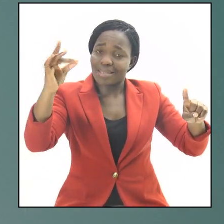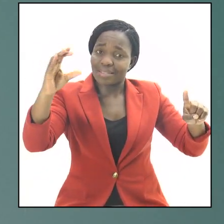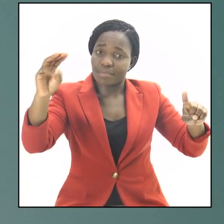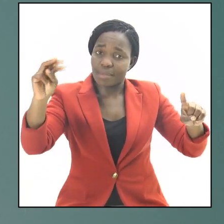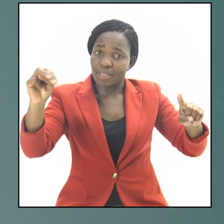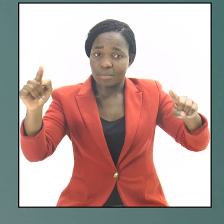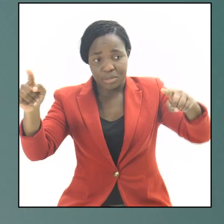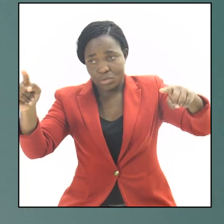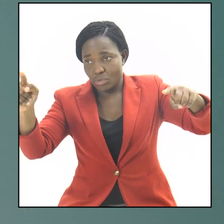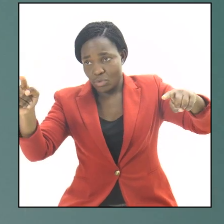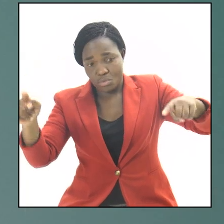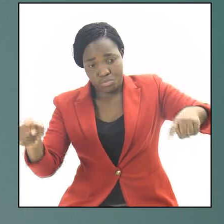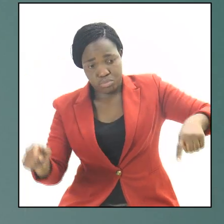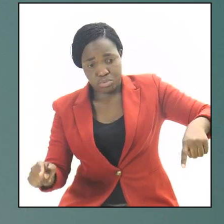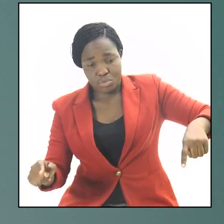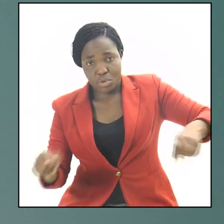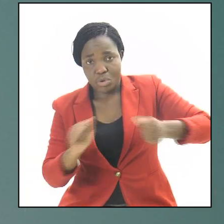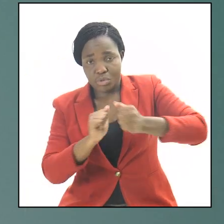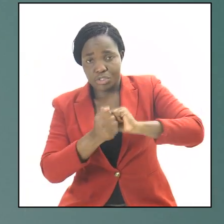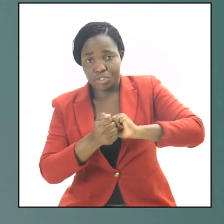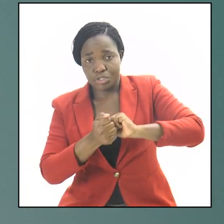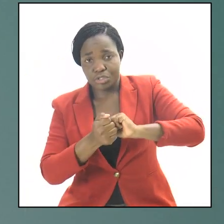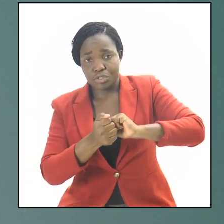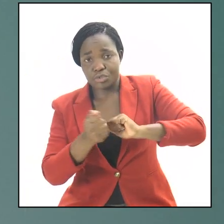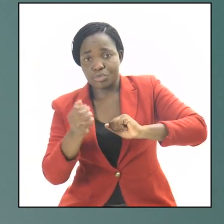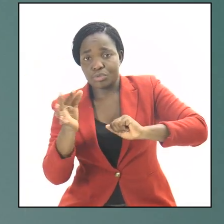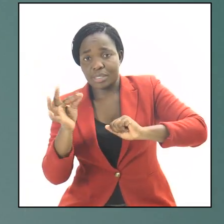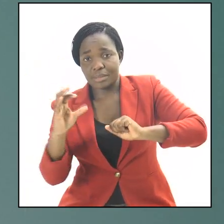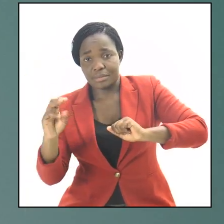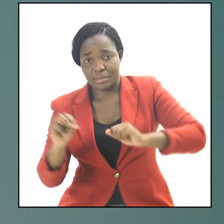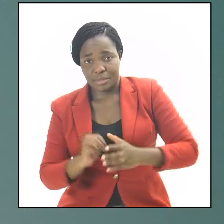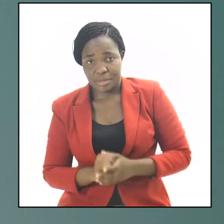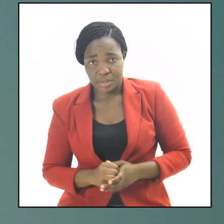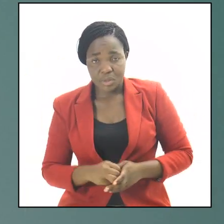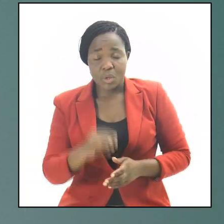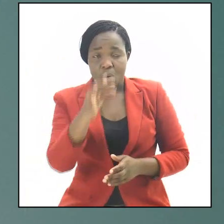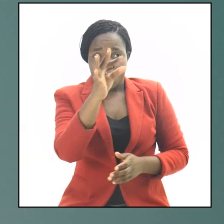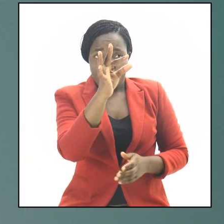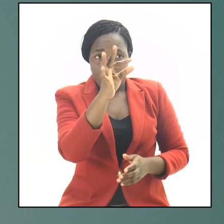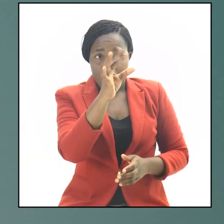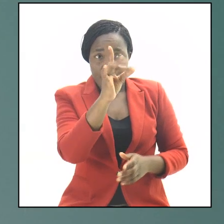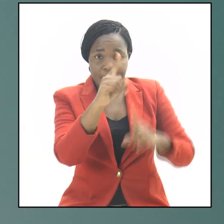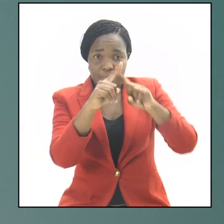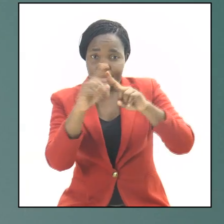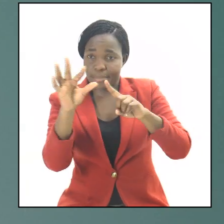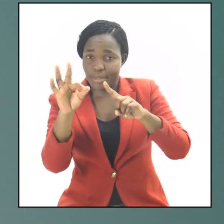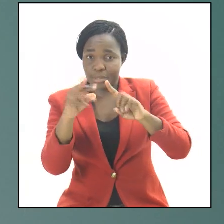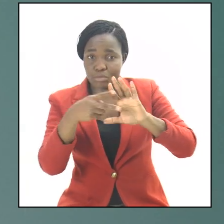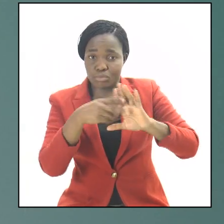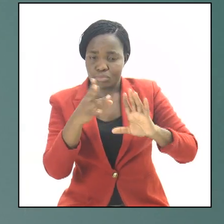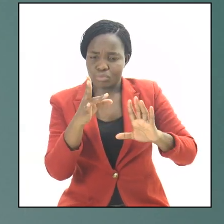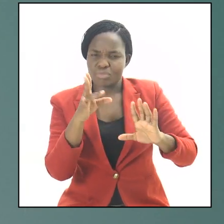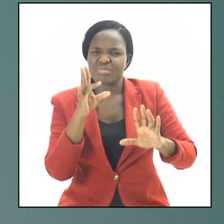to 9 centimeters. If we multiply 8 by 9, we get 72, which is obviously